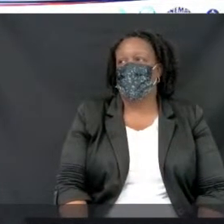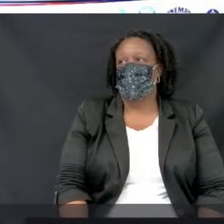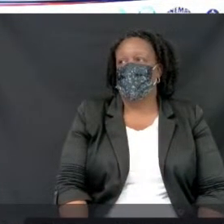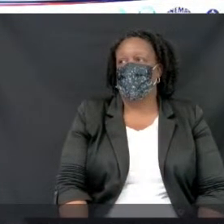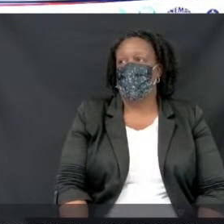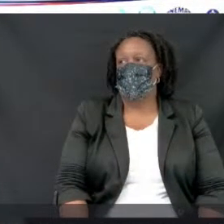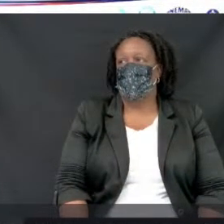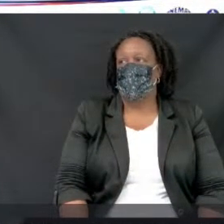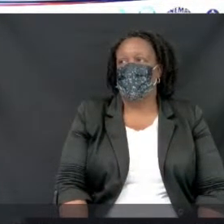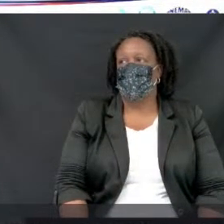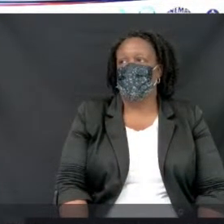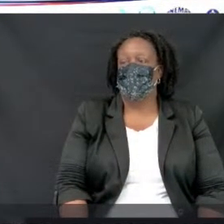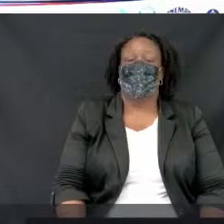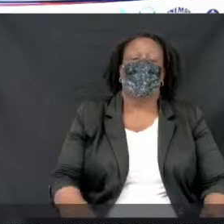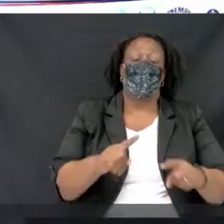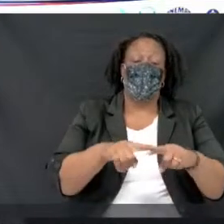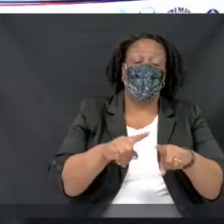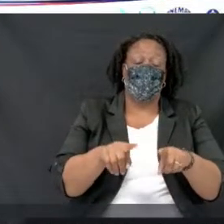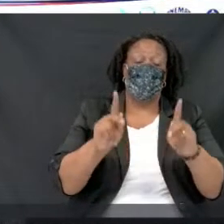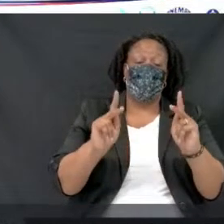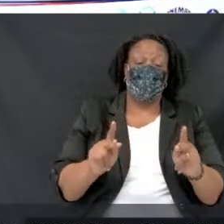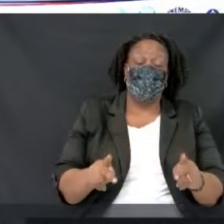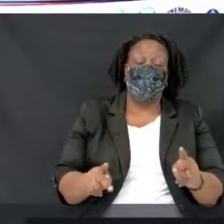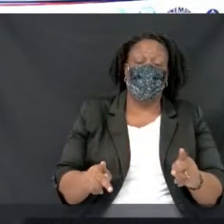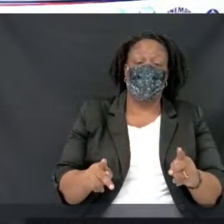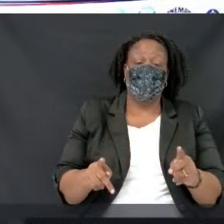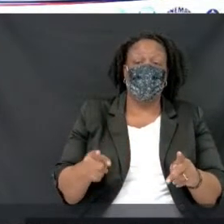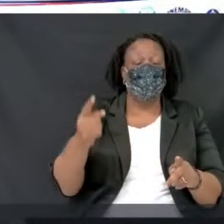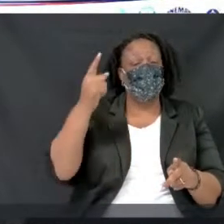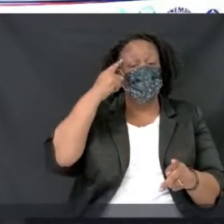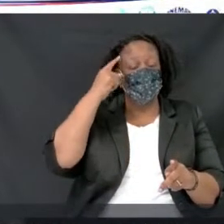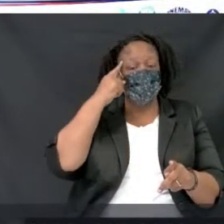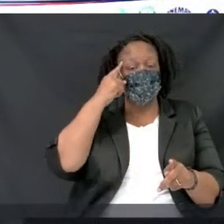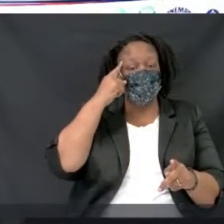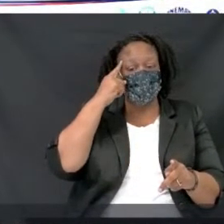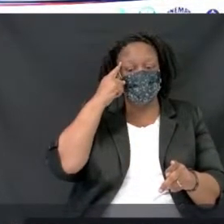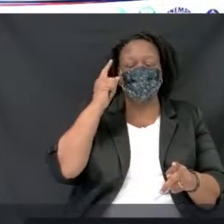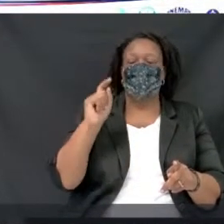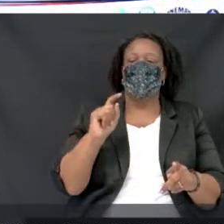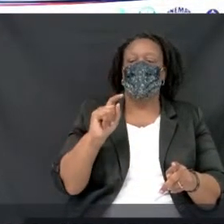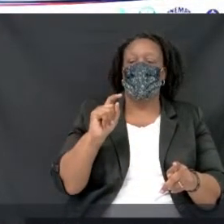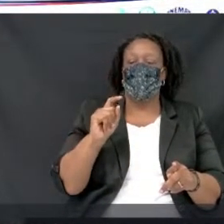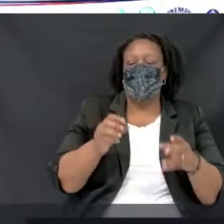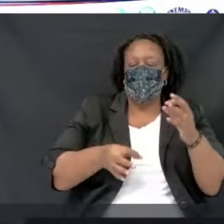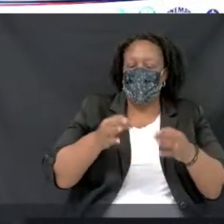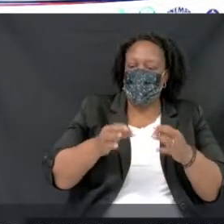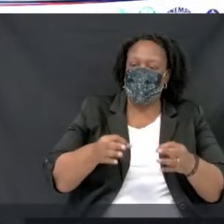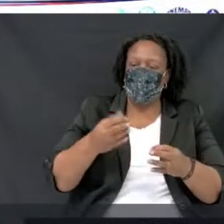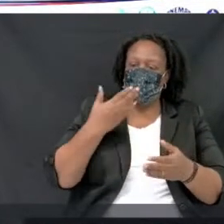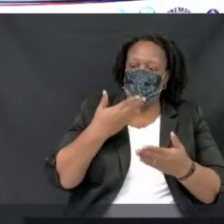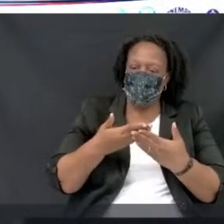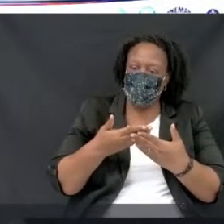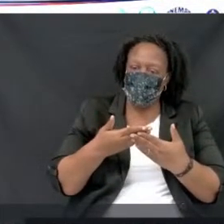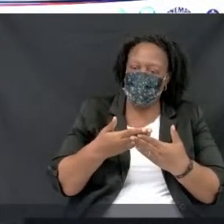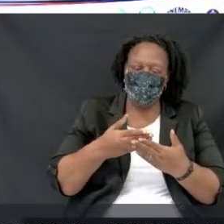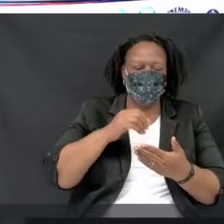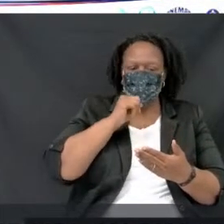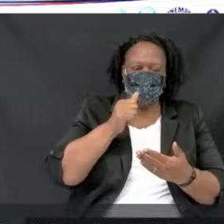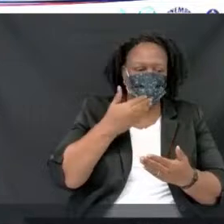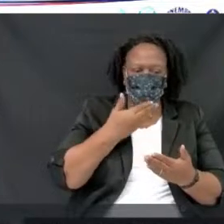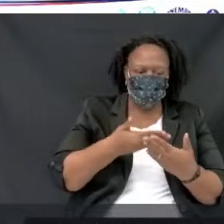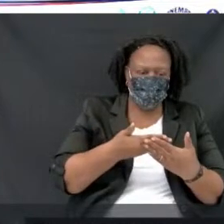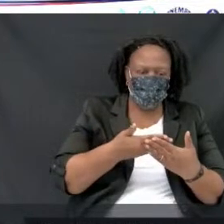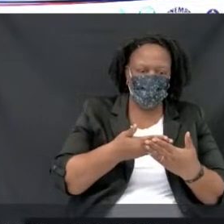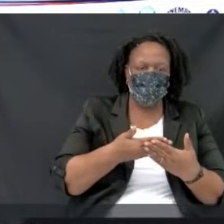submission made. After that is done, cabinet deliberates on the submission and makes the final